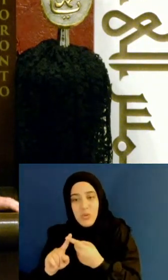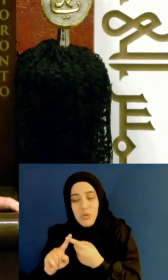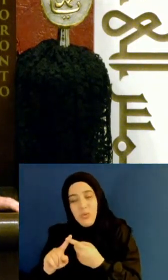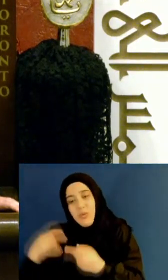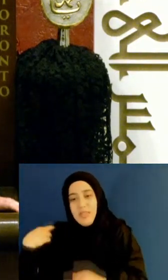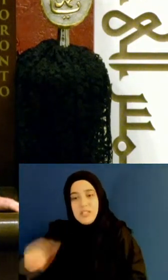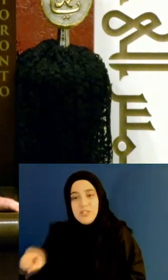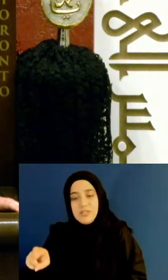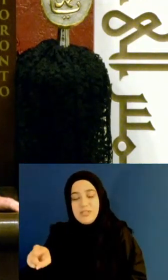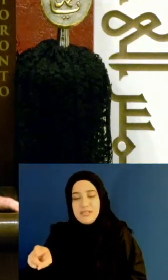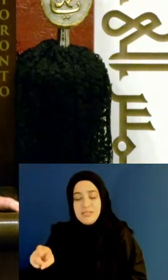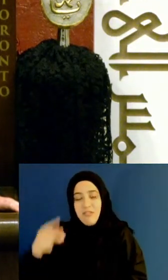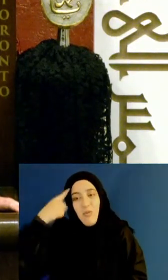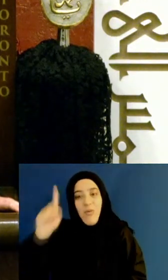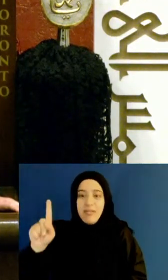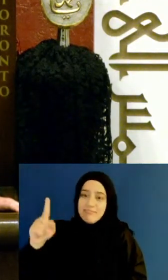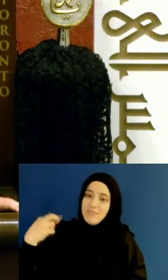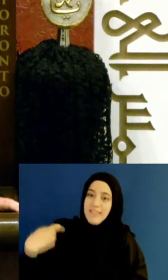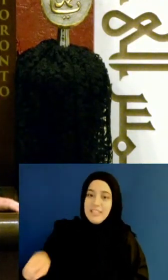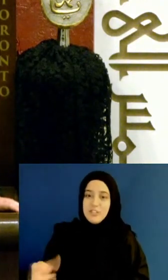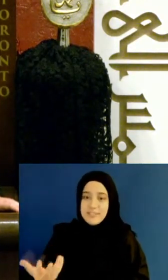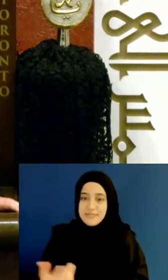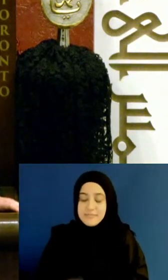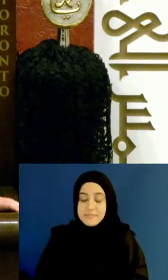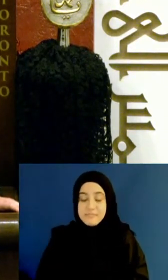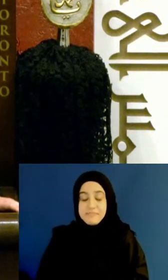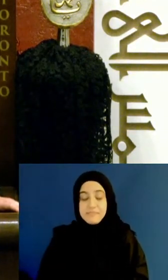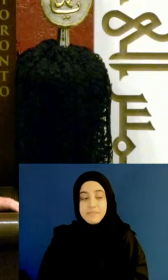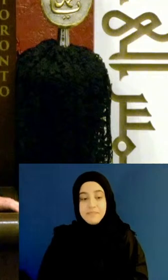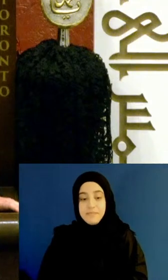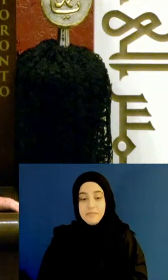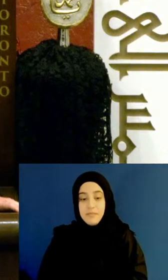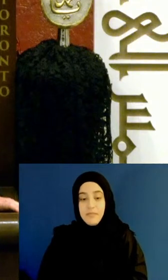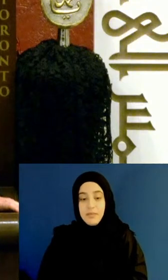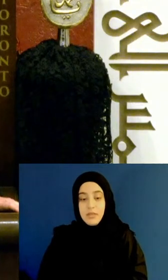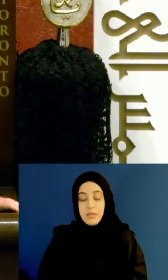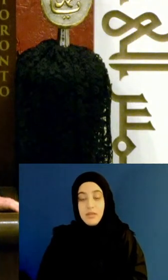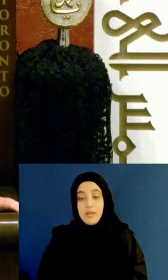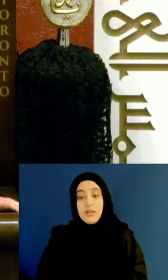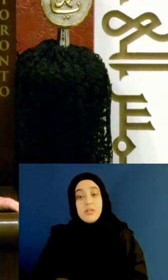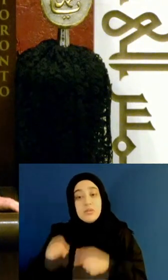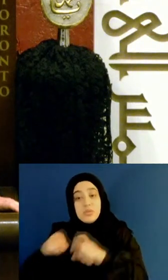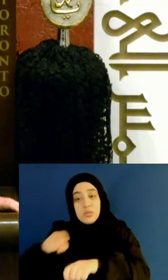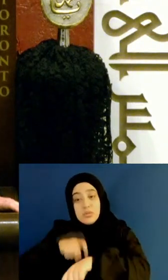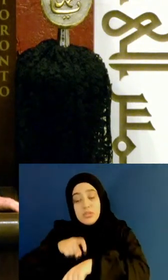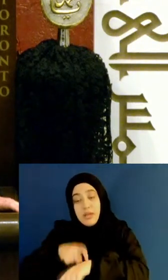You have, again, during the time of Rasulullah sallallahu alayhi wa alayhi wa sallam,